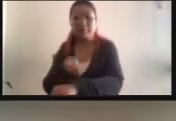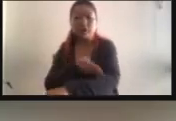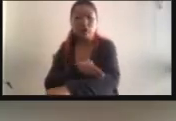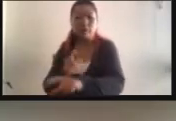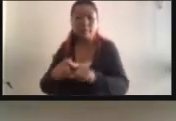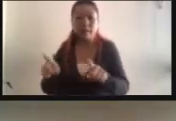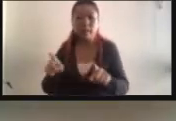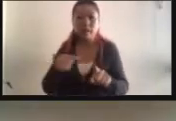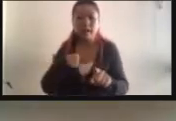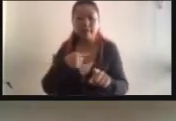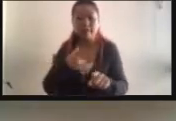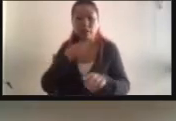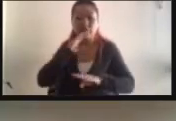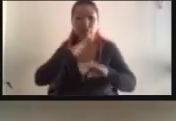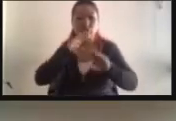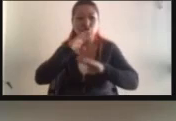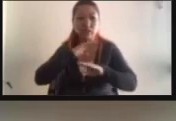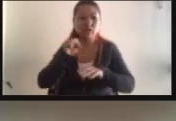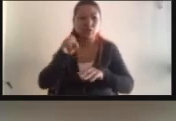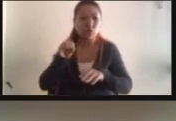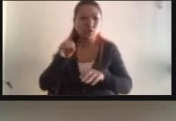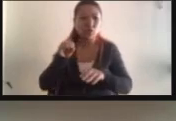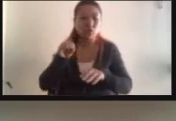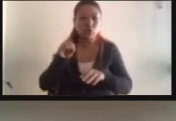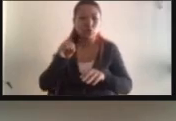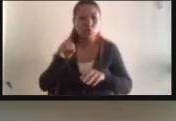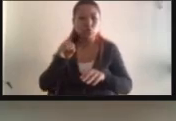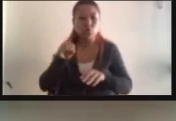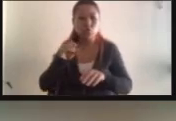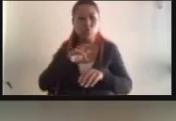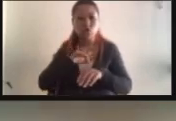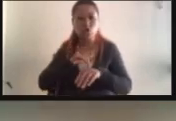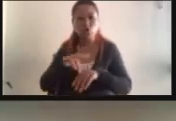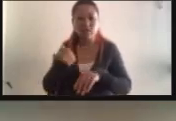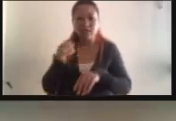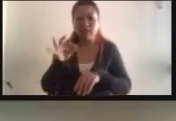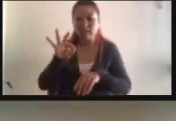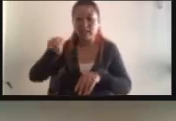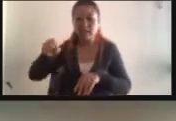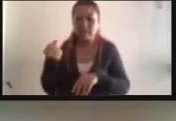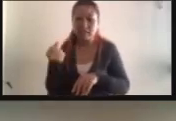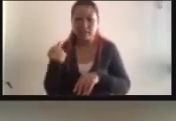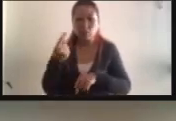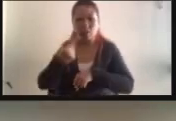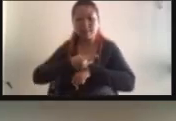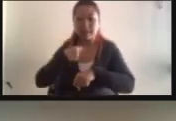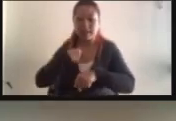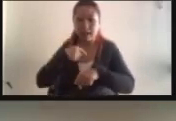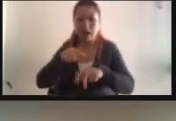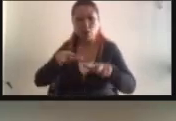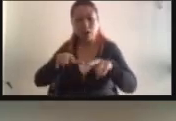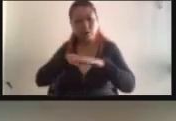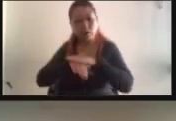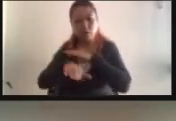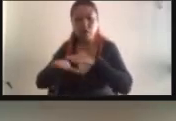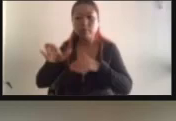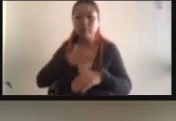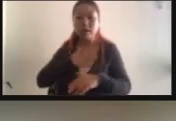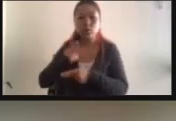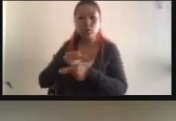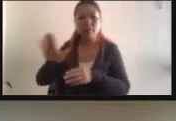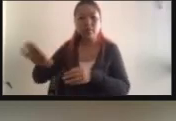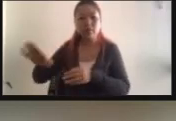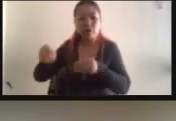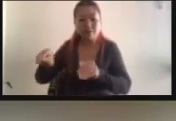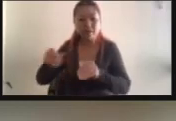was a little bit frustrated. So about the early 90s, one day I walked into my supervisor's office, and